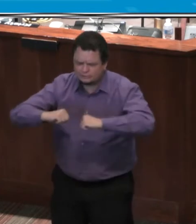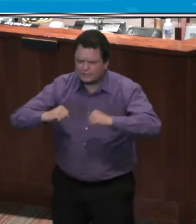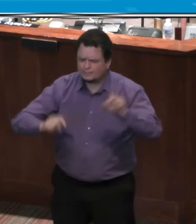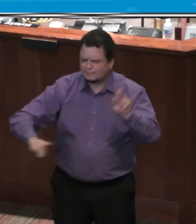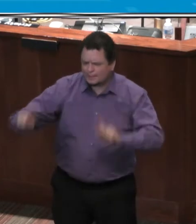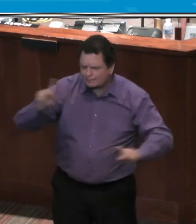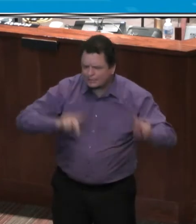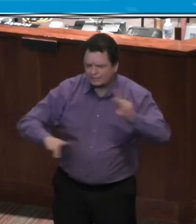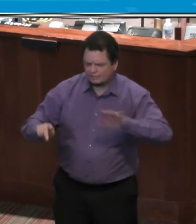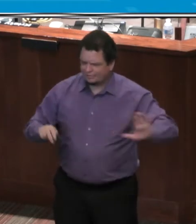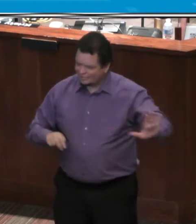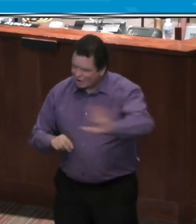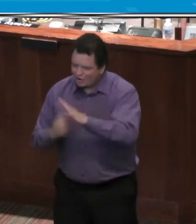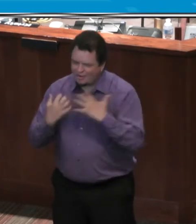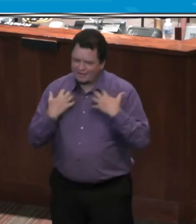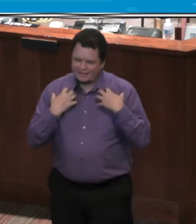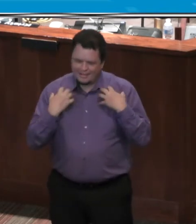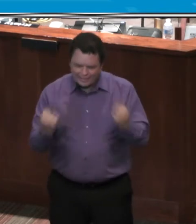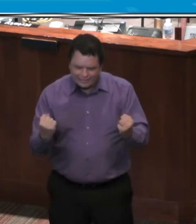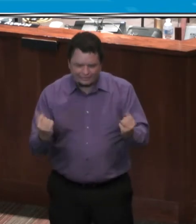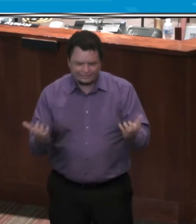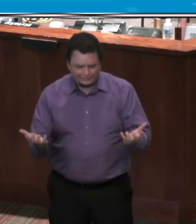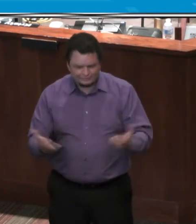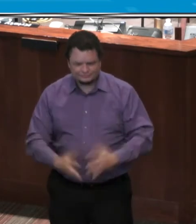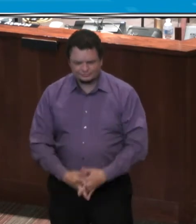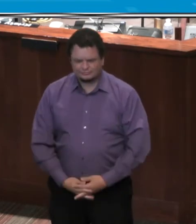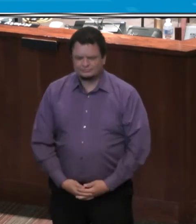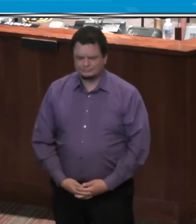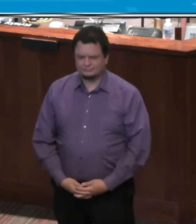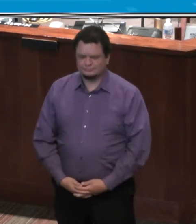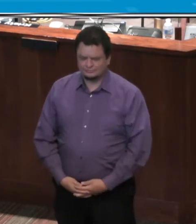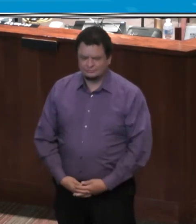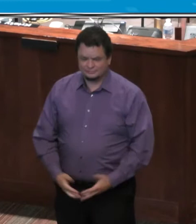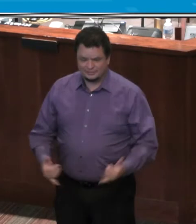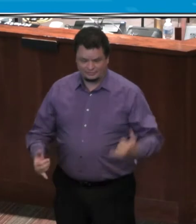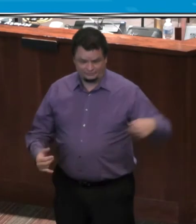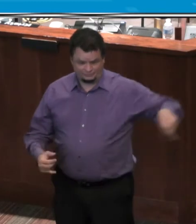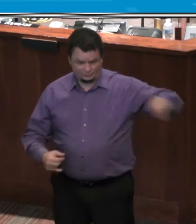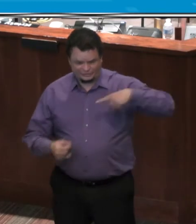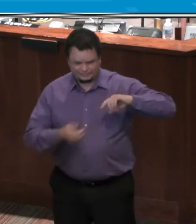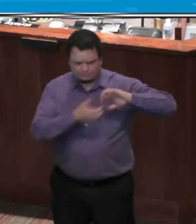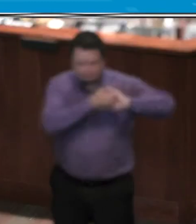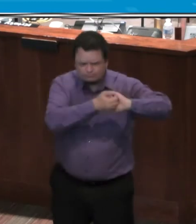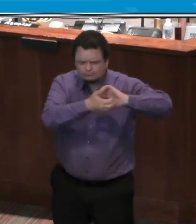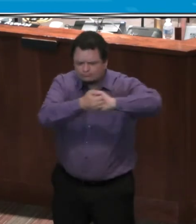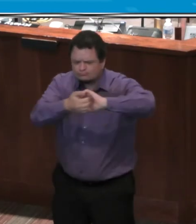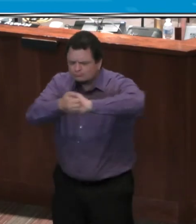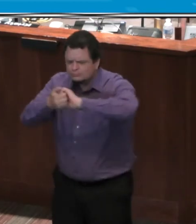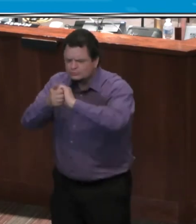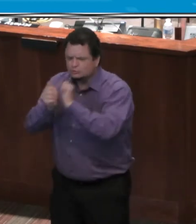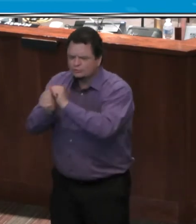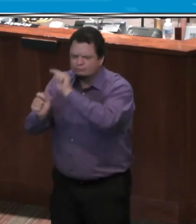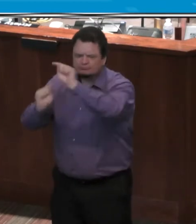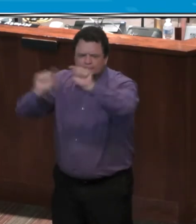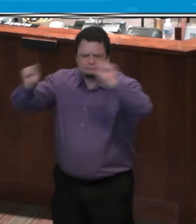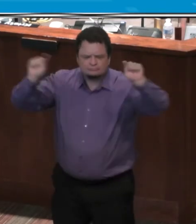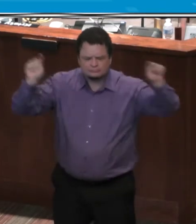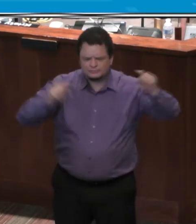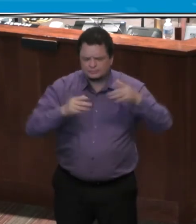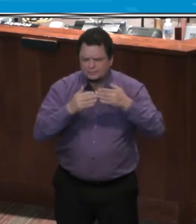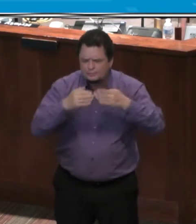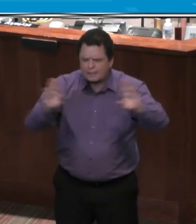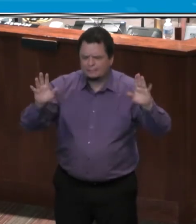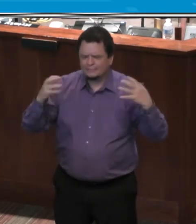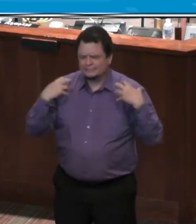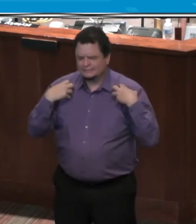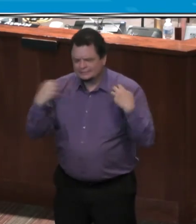our partnerships with public safety, and I'll include in that fire, police, EMS,